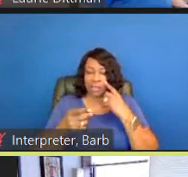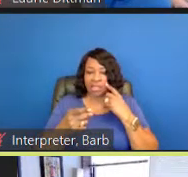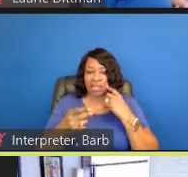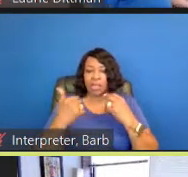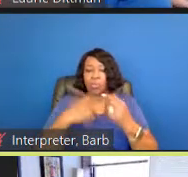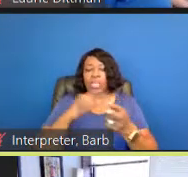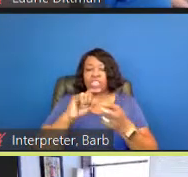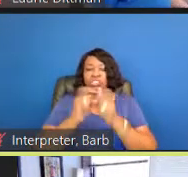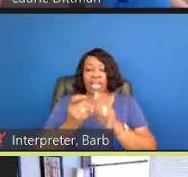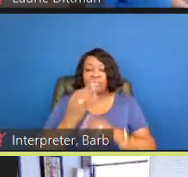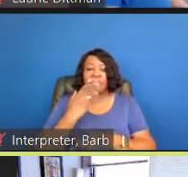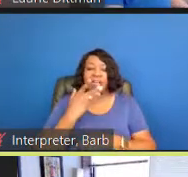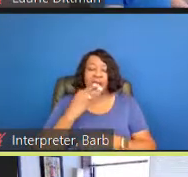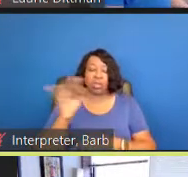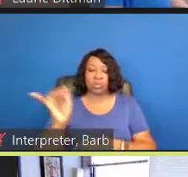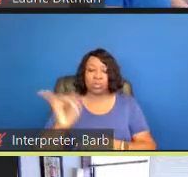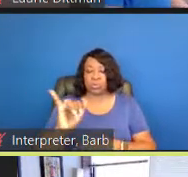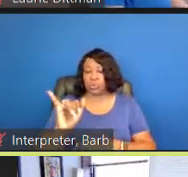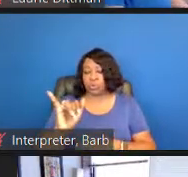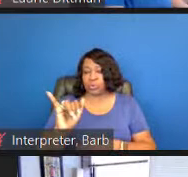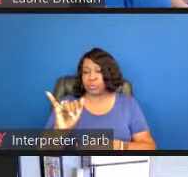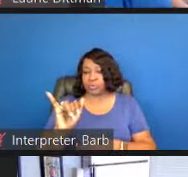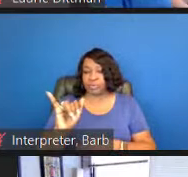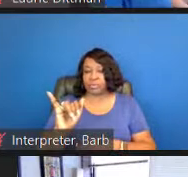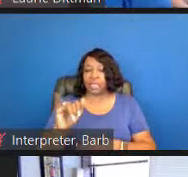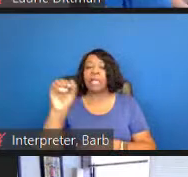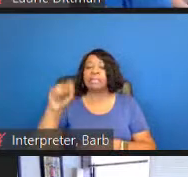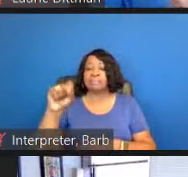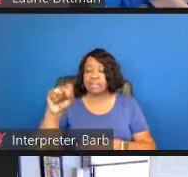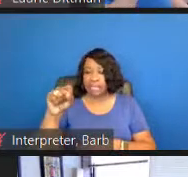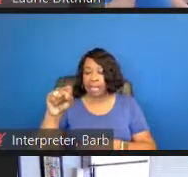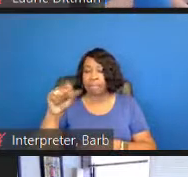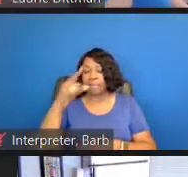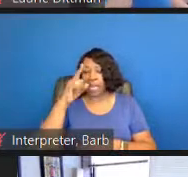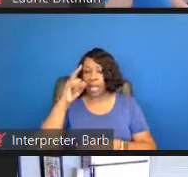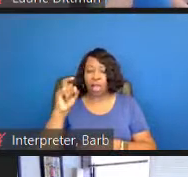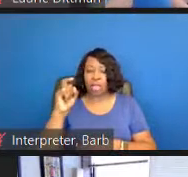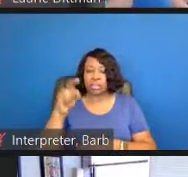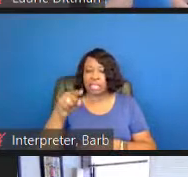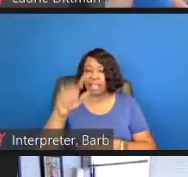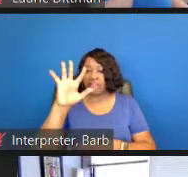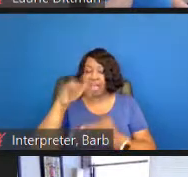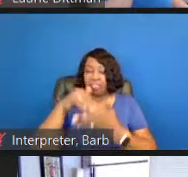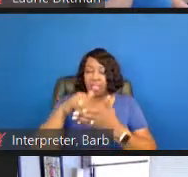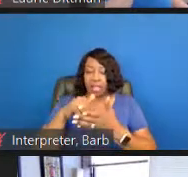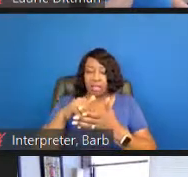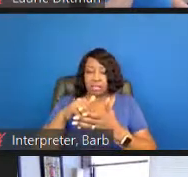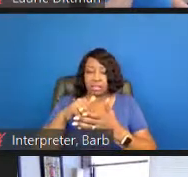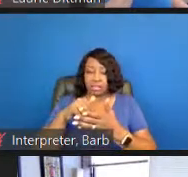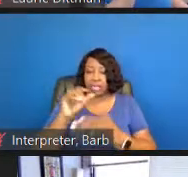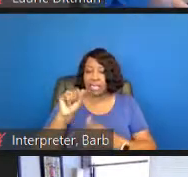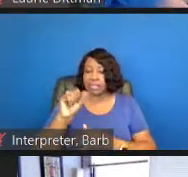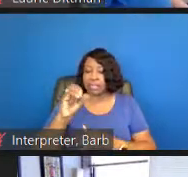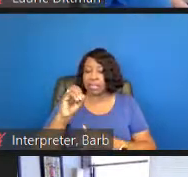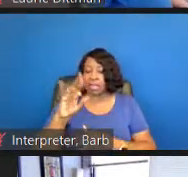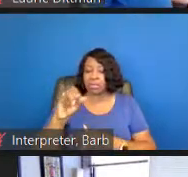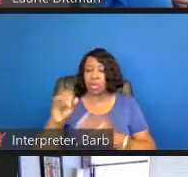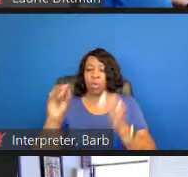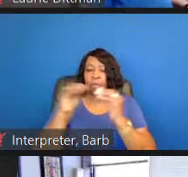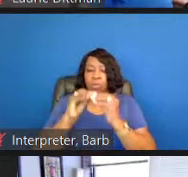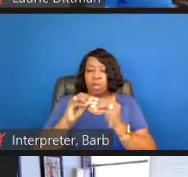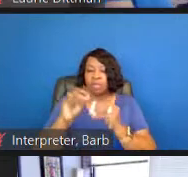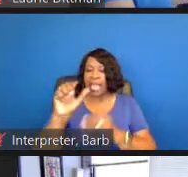that color now too. Yeah, because the 5000 series was more of an amber